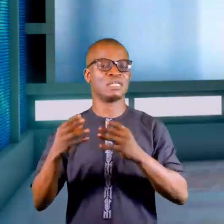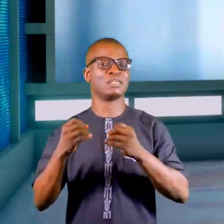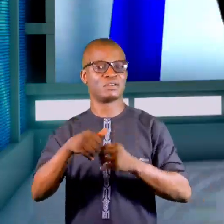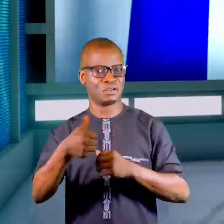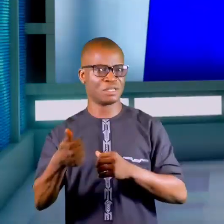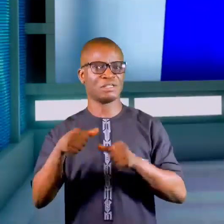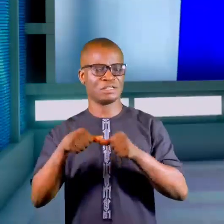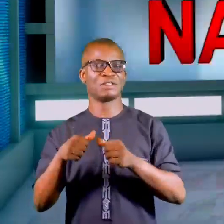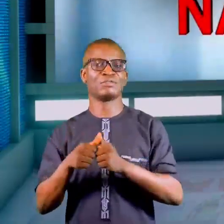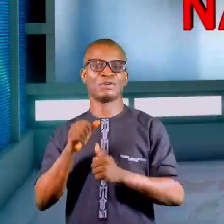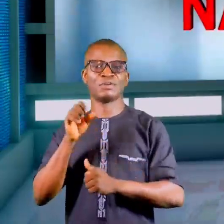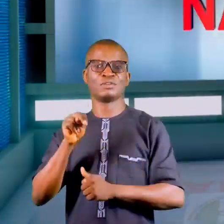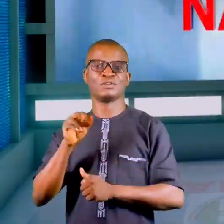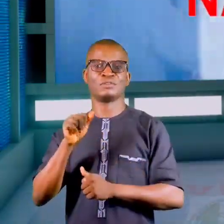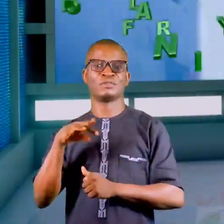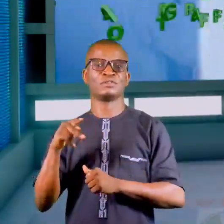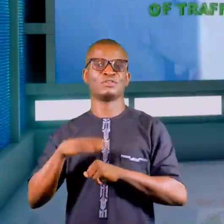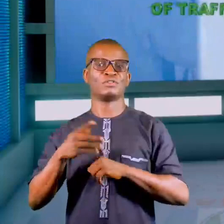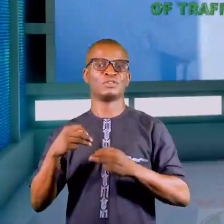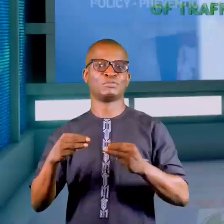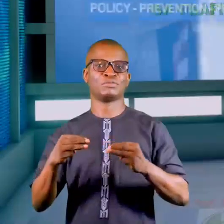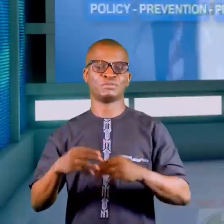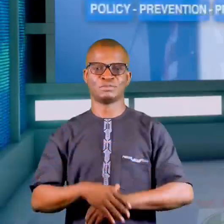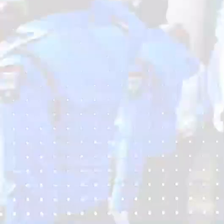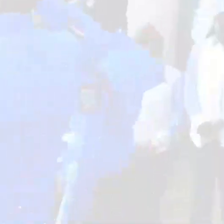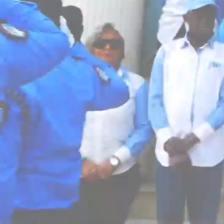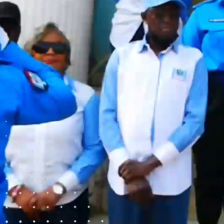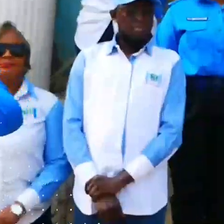much more. Stay with NAPTIP On The Move.